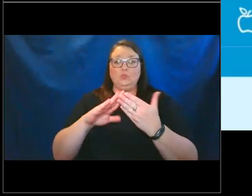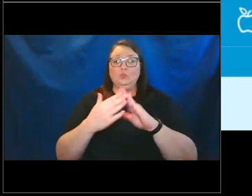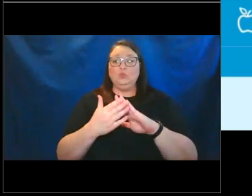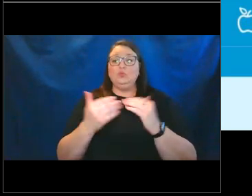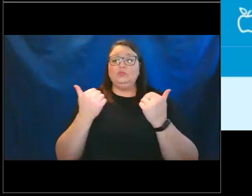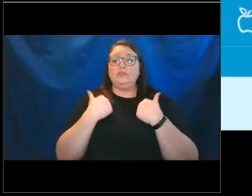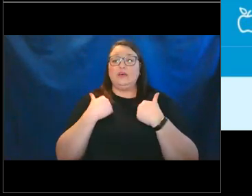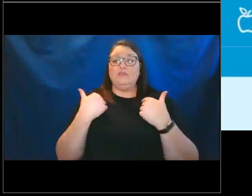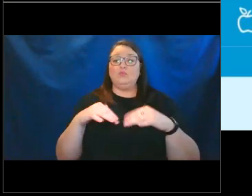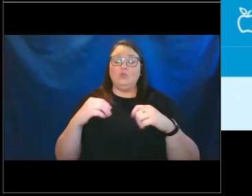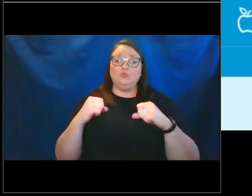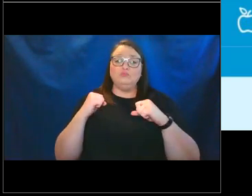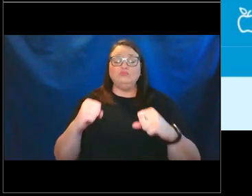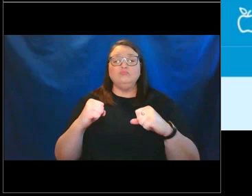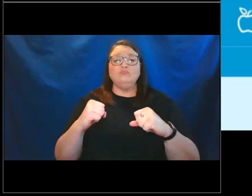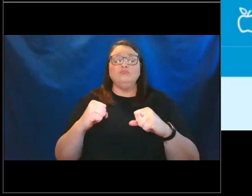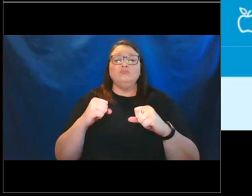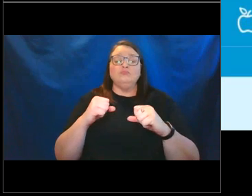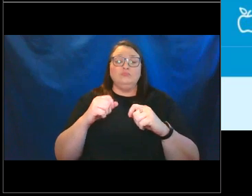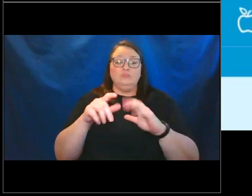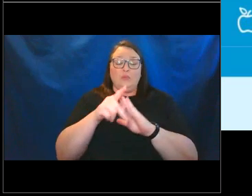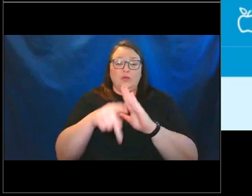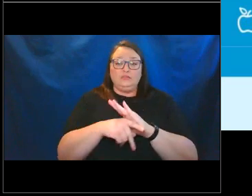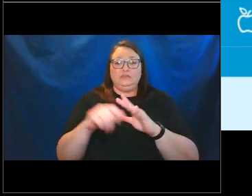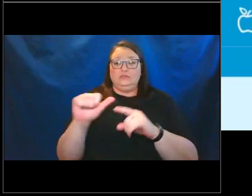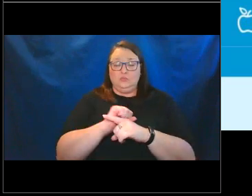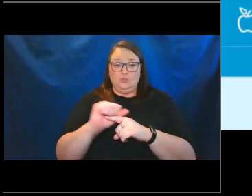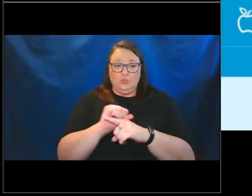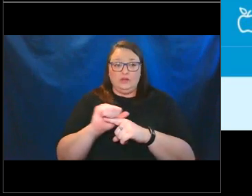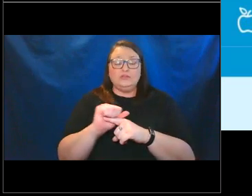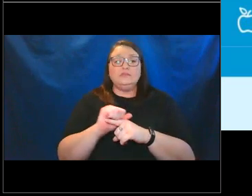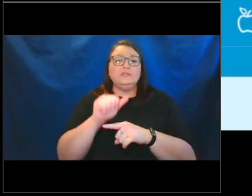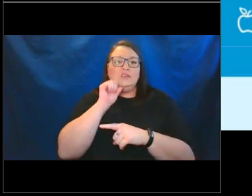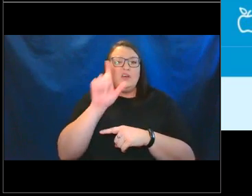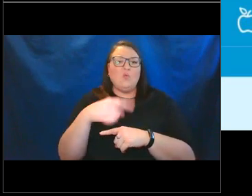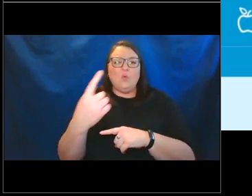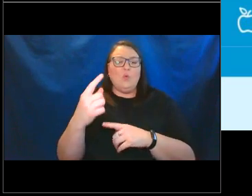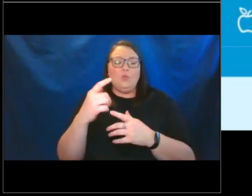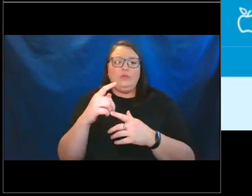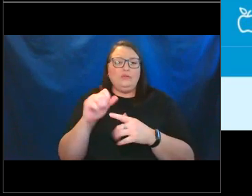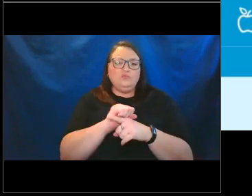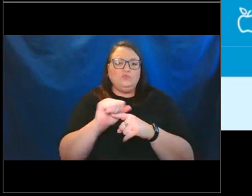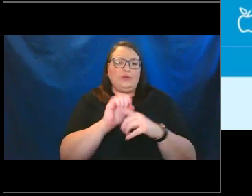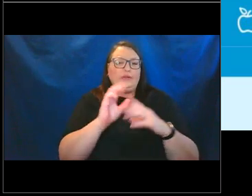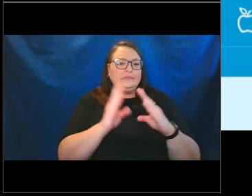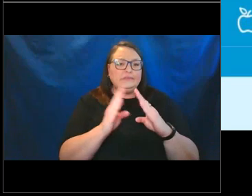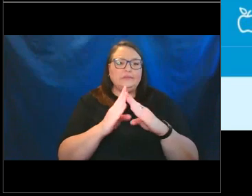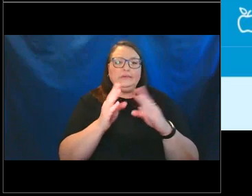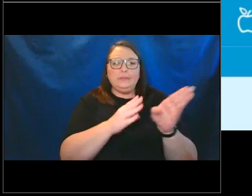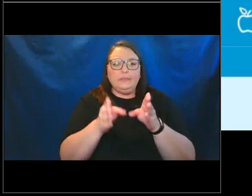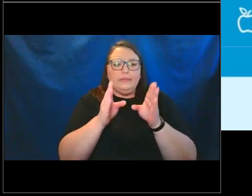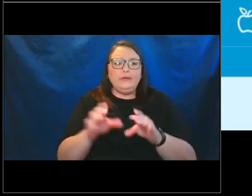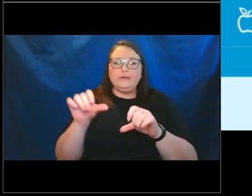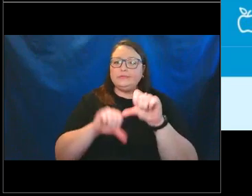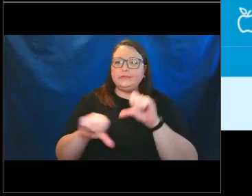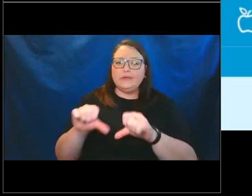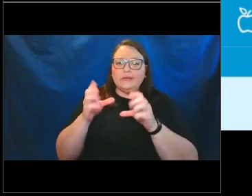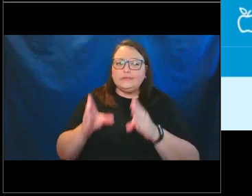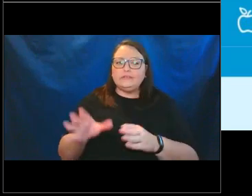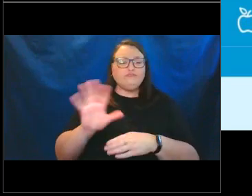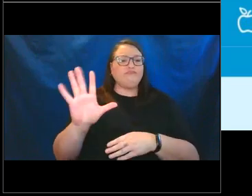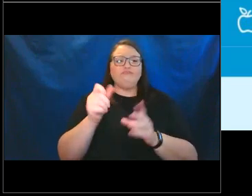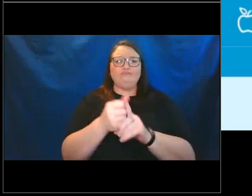practices that we should make sure are represented in planning efforts. We're not just talking about training city planners or scientists, but about